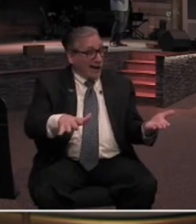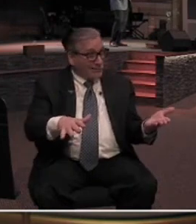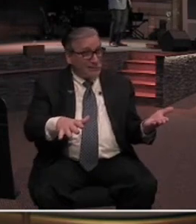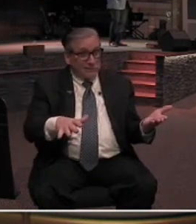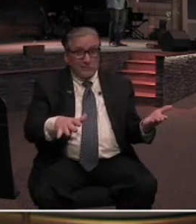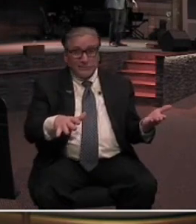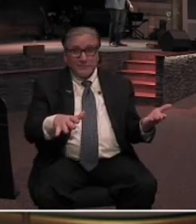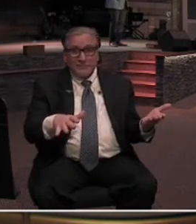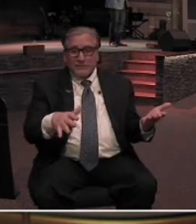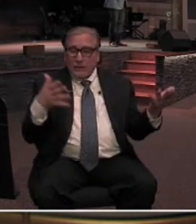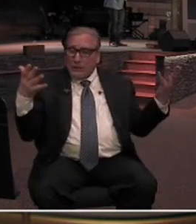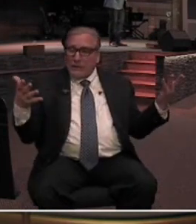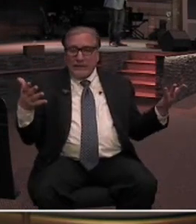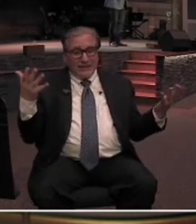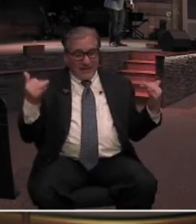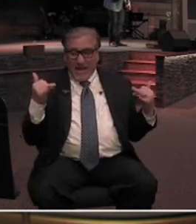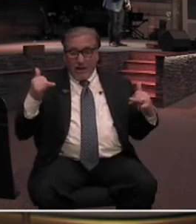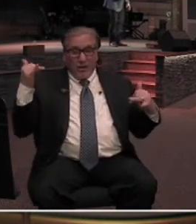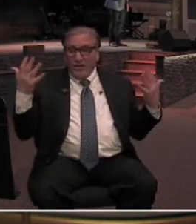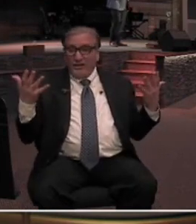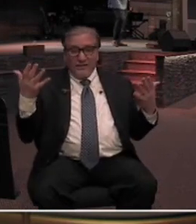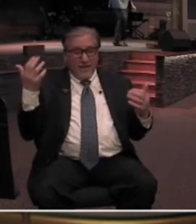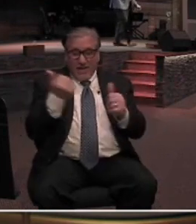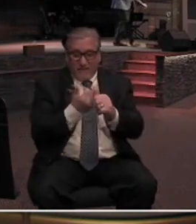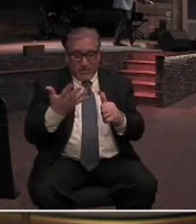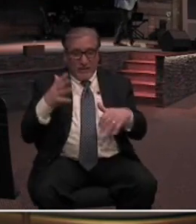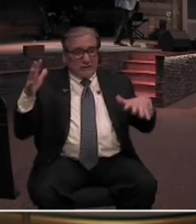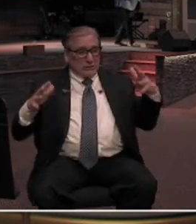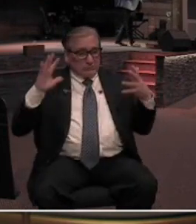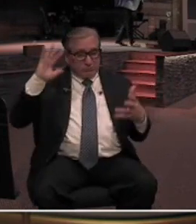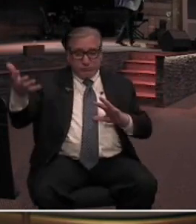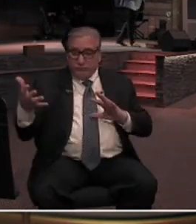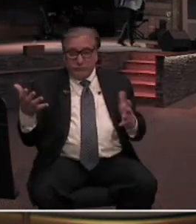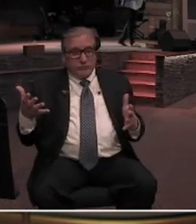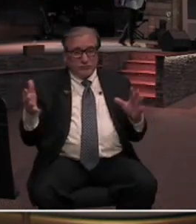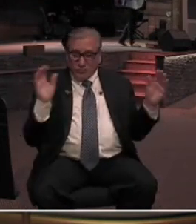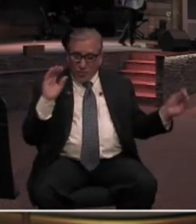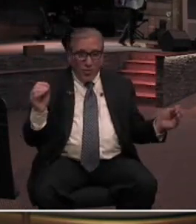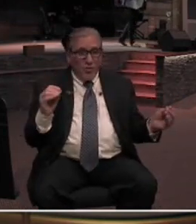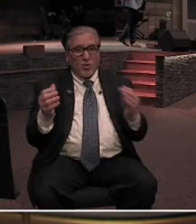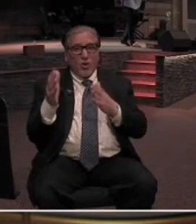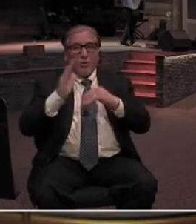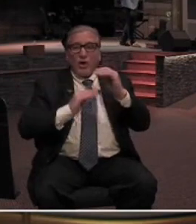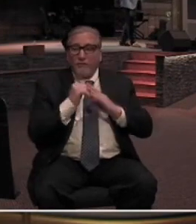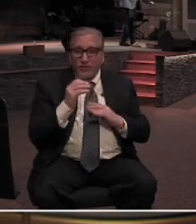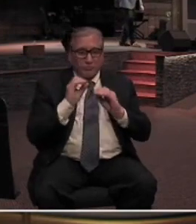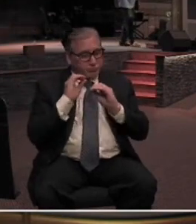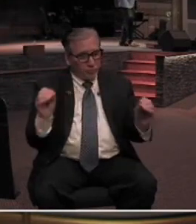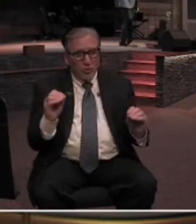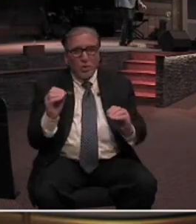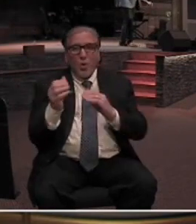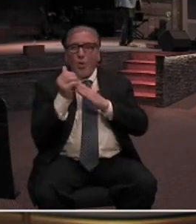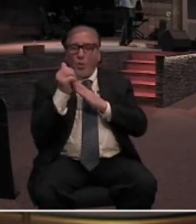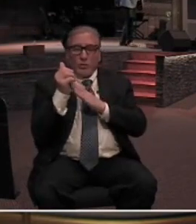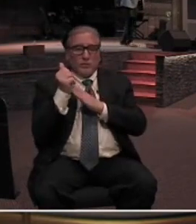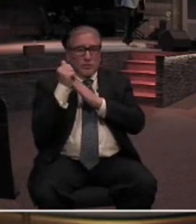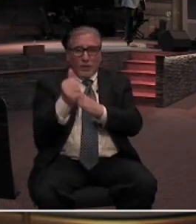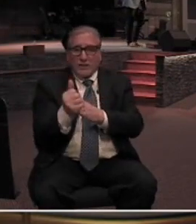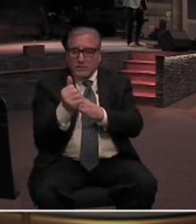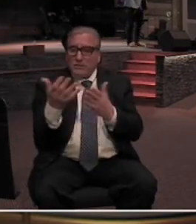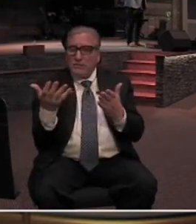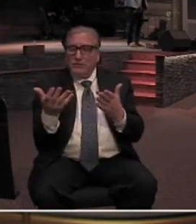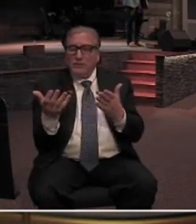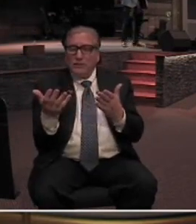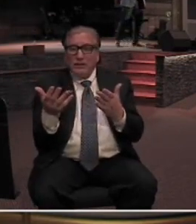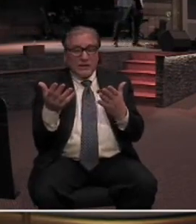Less stabilization in his life, less comfort, less direction. I don't know how long it was, maybe a year